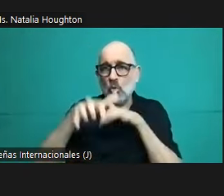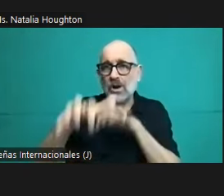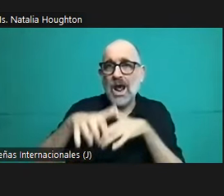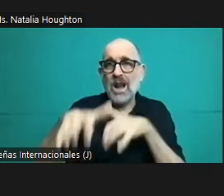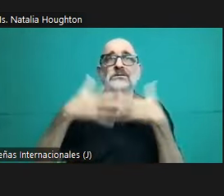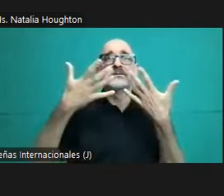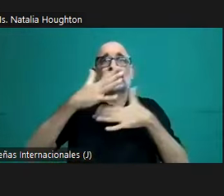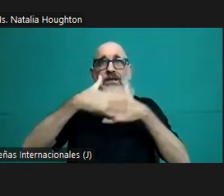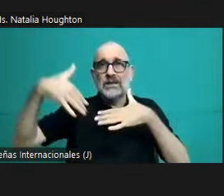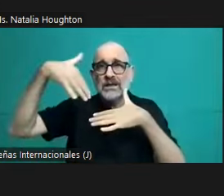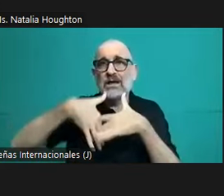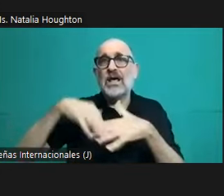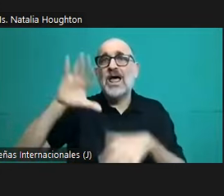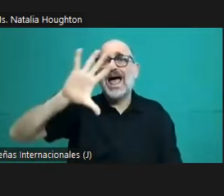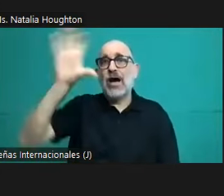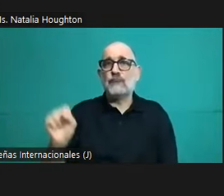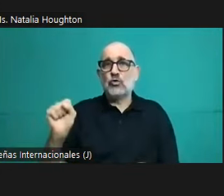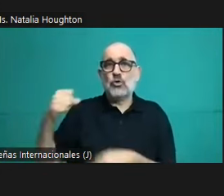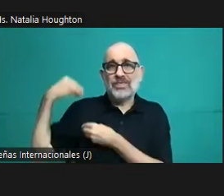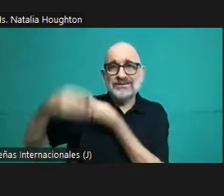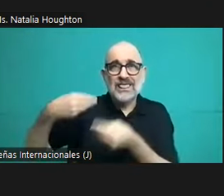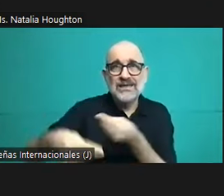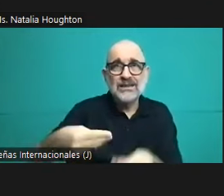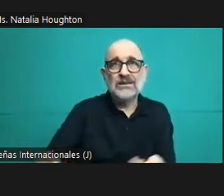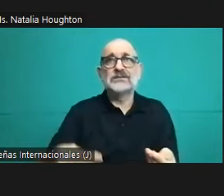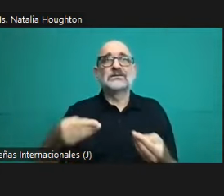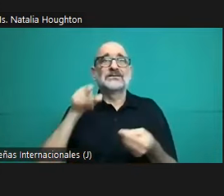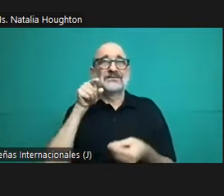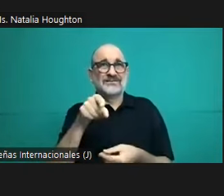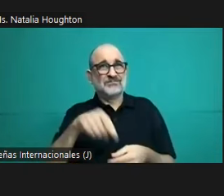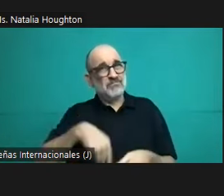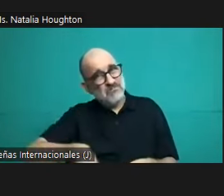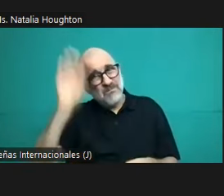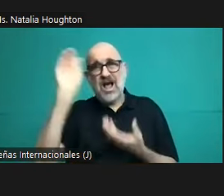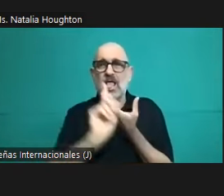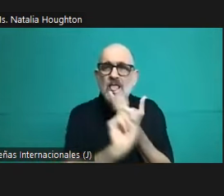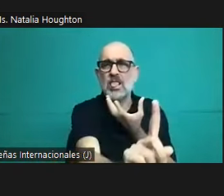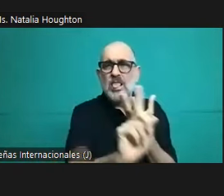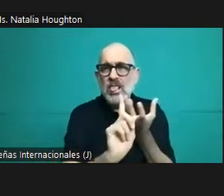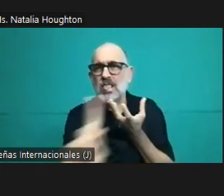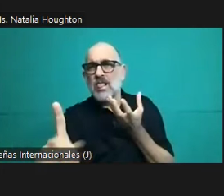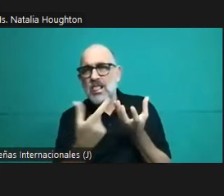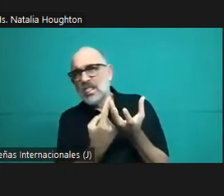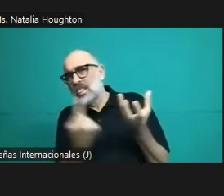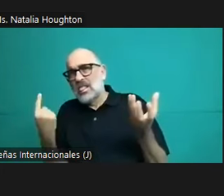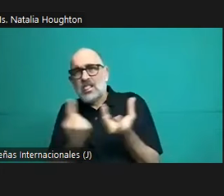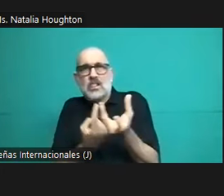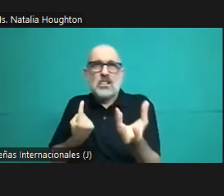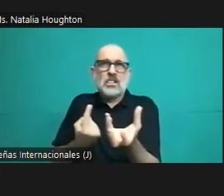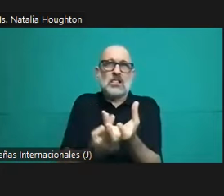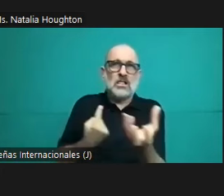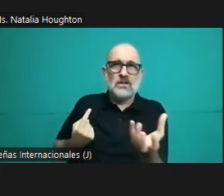very remote areas, etc. These are the central barriers, apart from the financial barriers and the